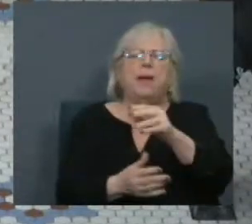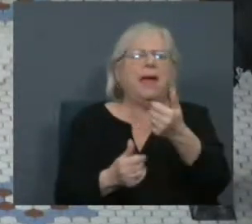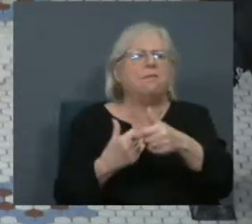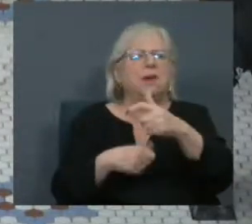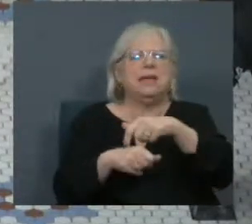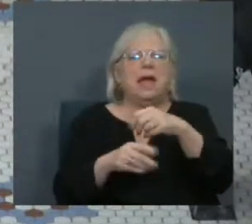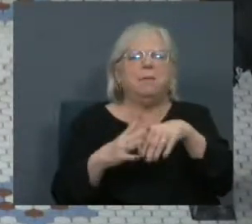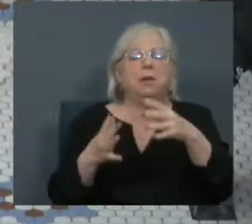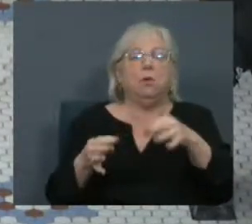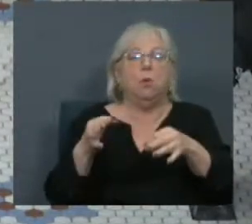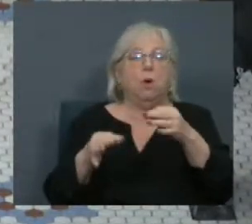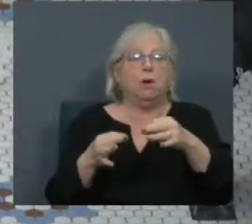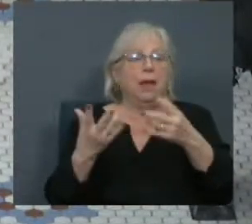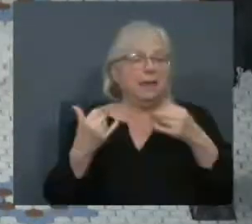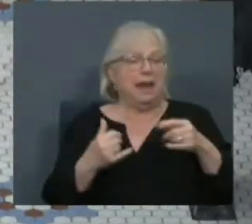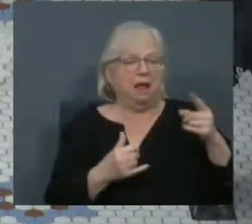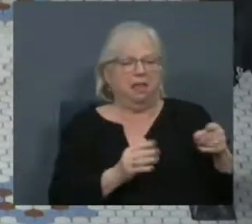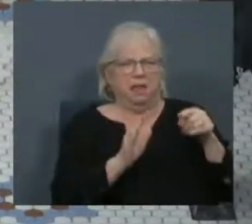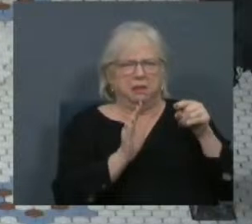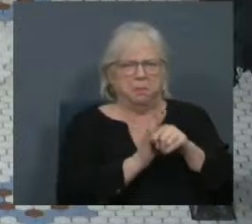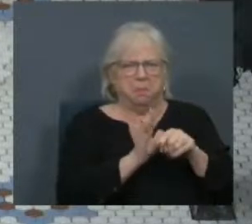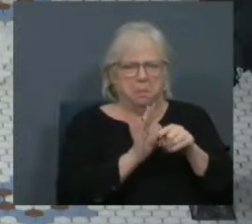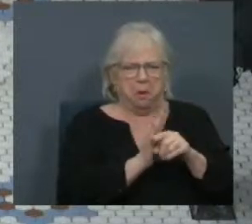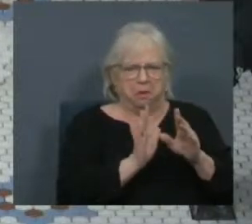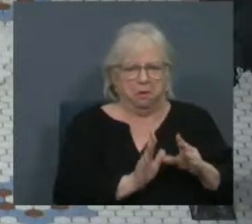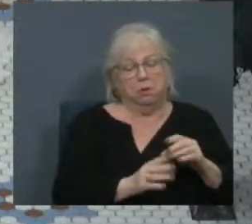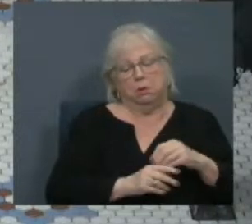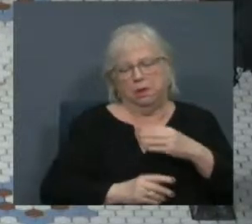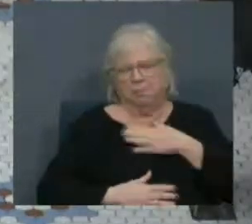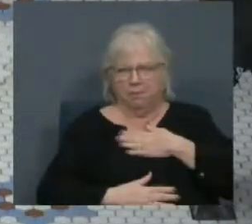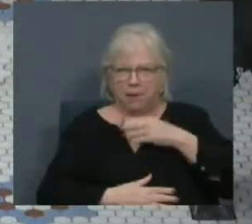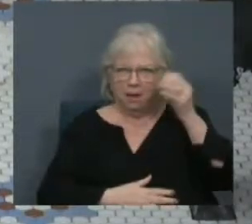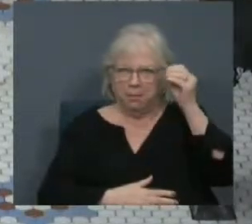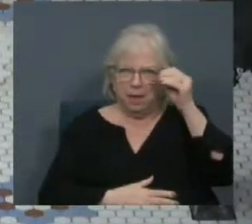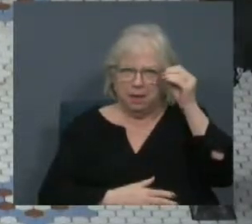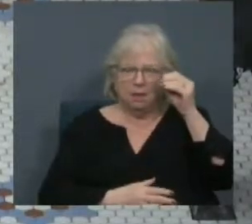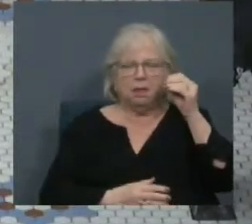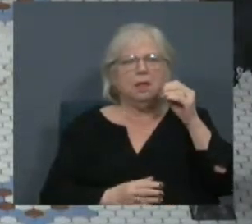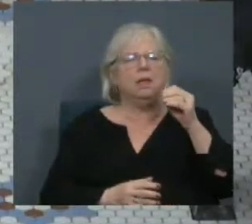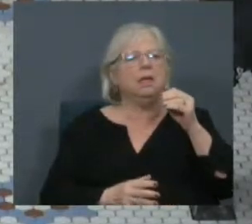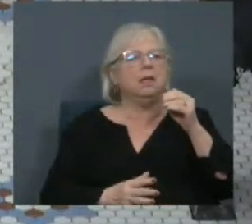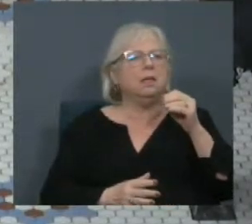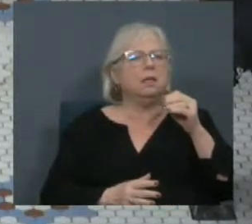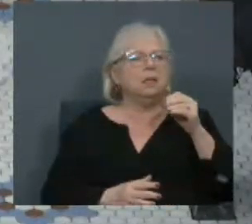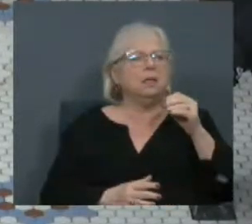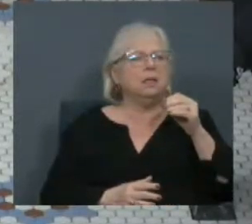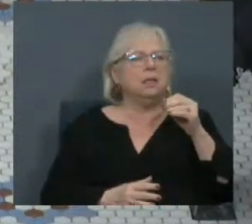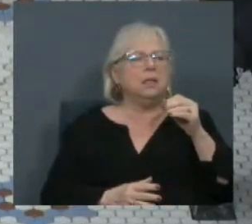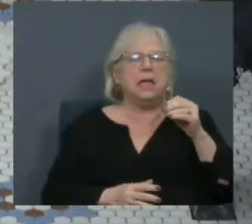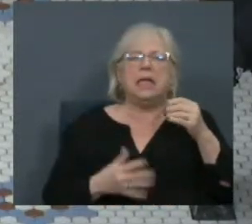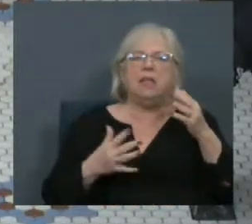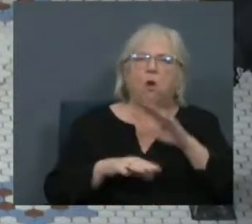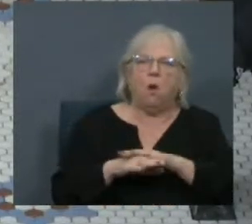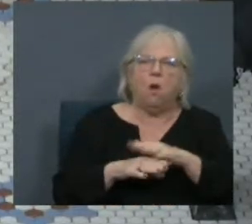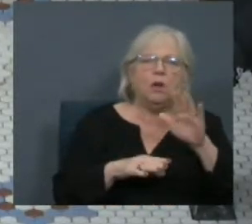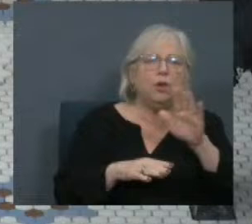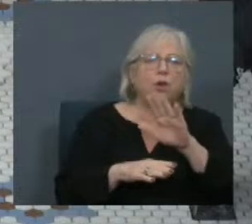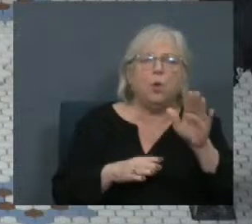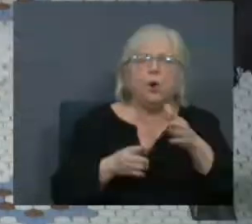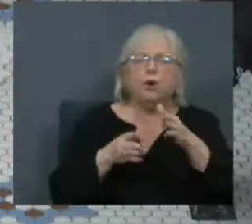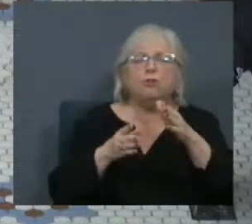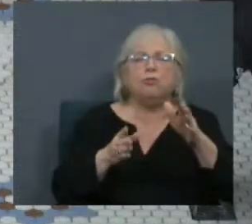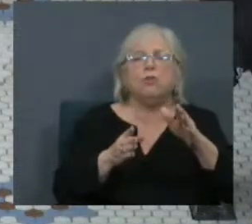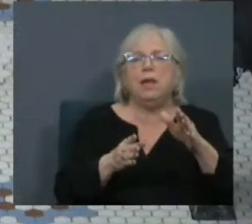time. And now this murderer, in my opinion, stands to be on your streets in just a